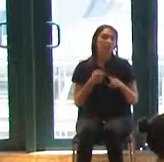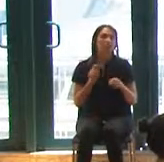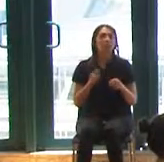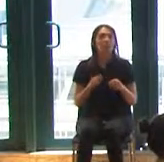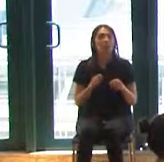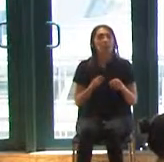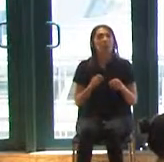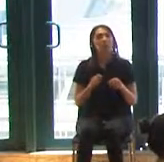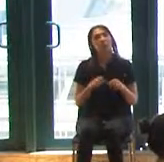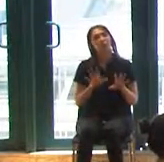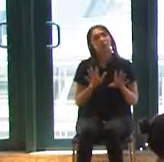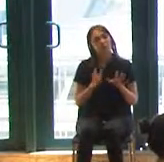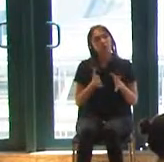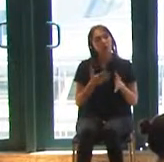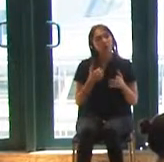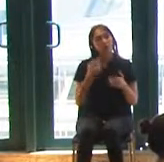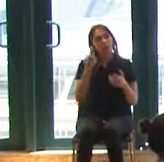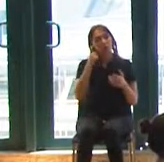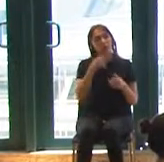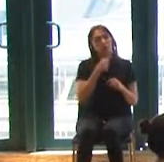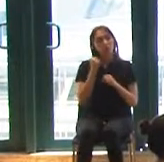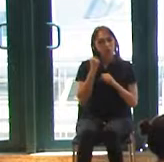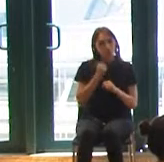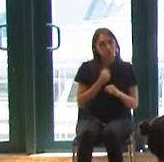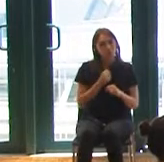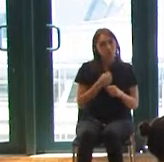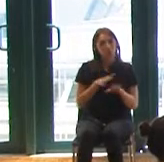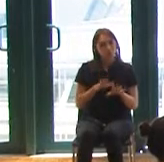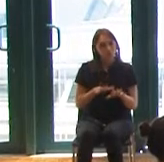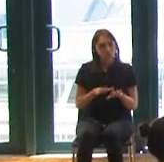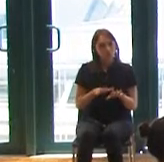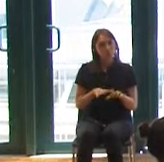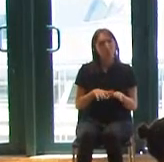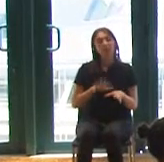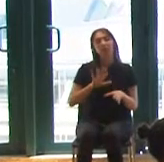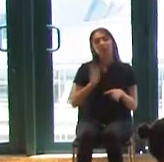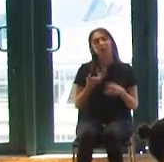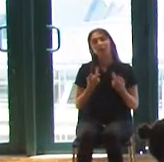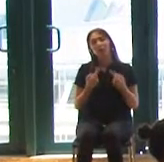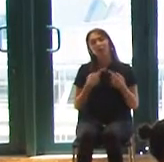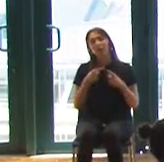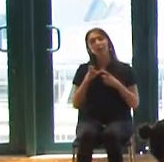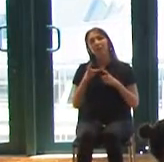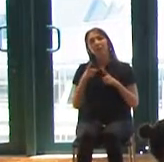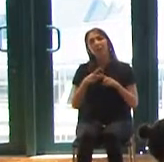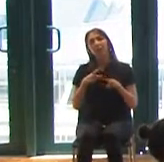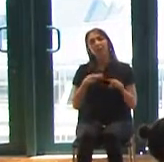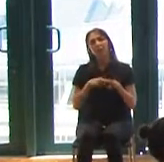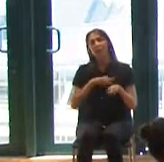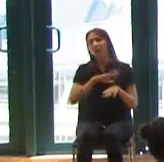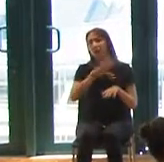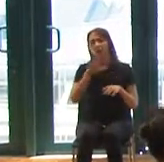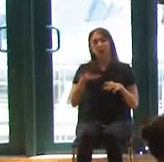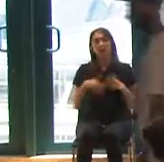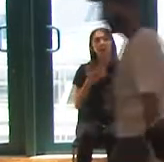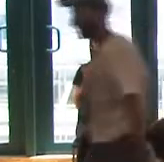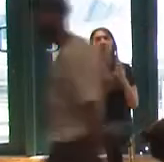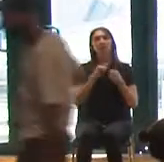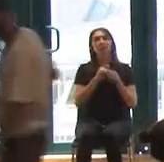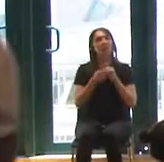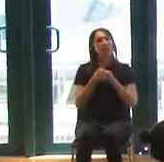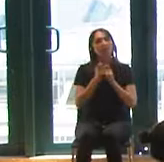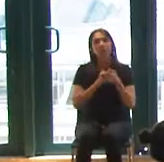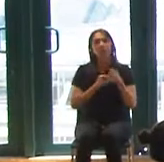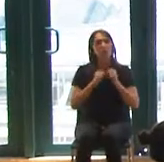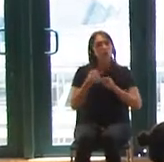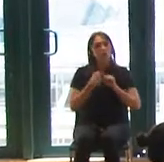justice it was a long question but i tried to sum up somehow absolutely thanks so much for that